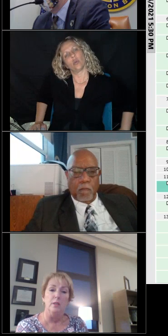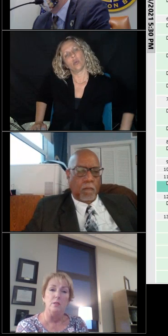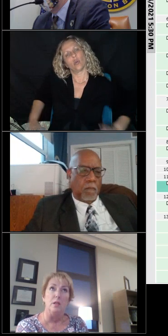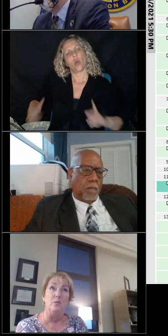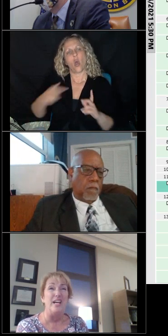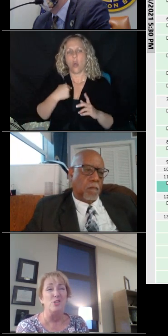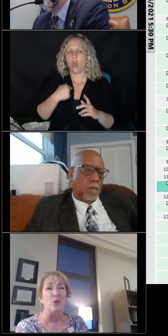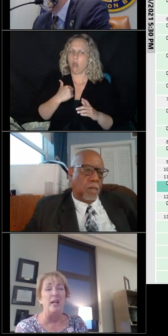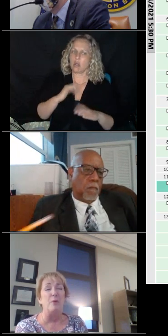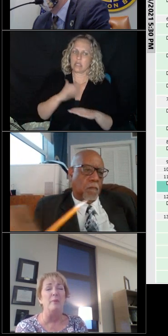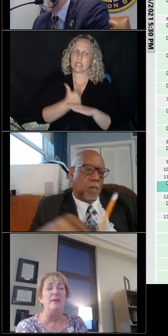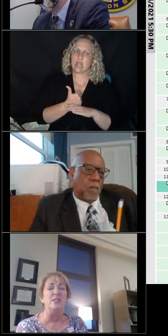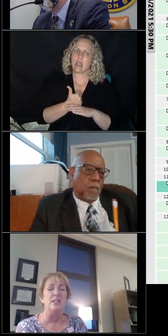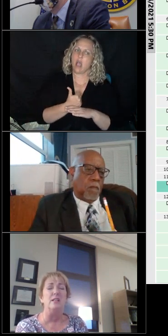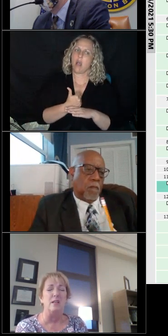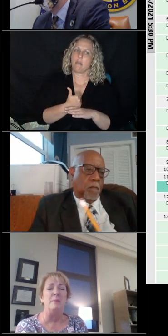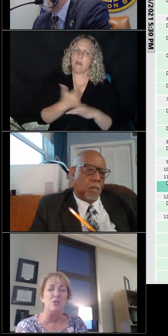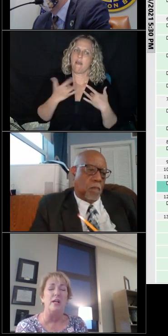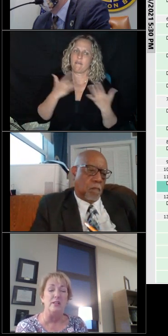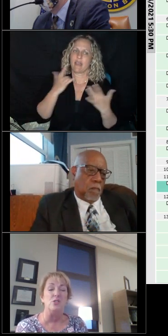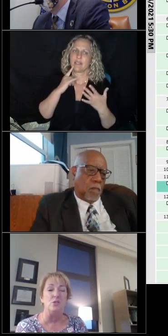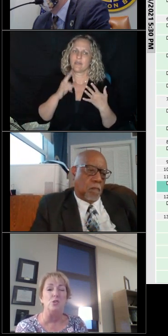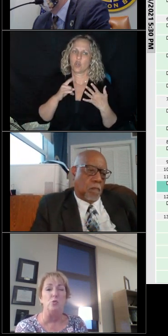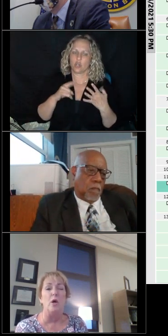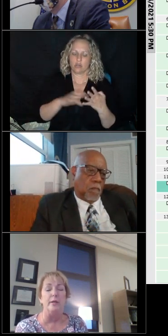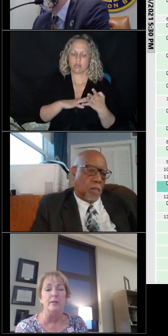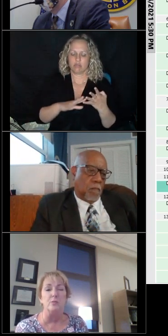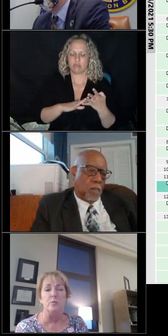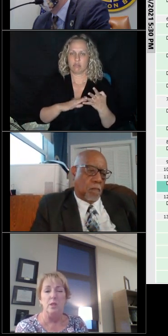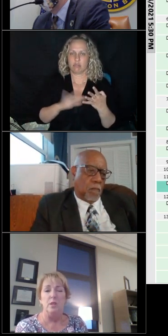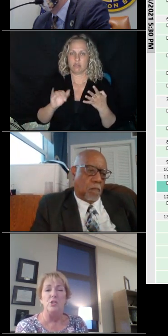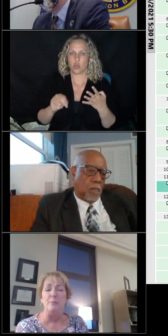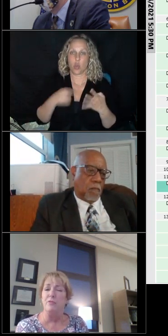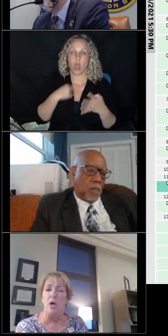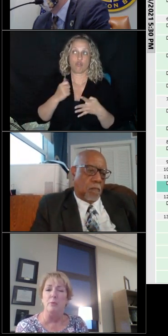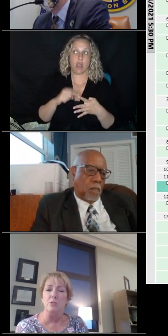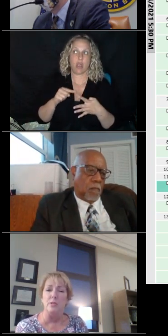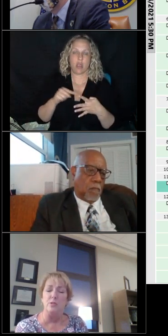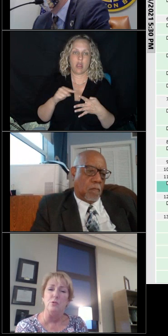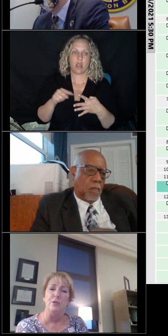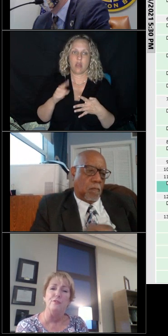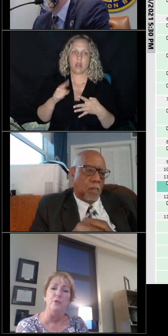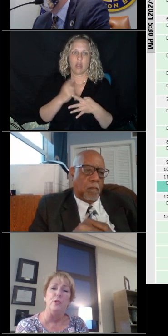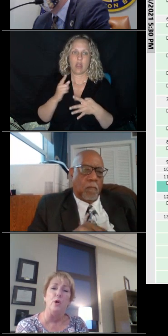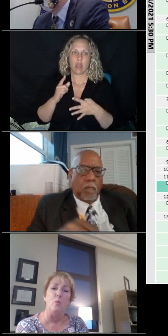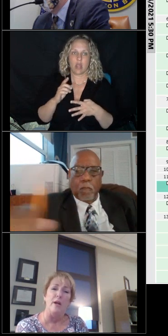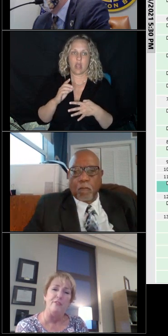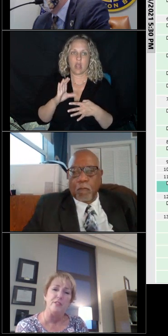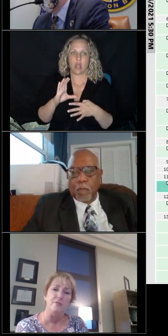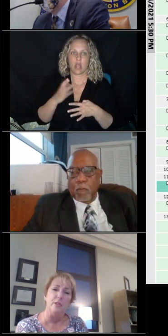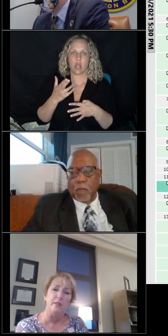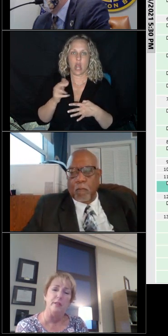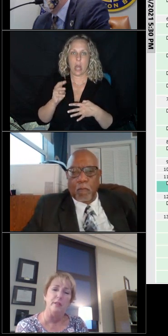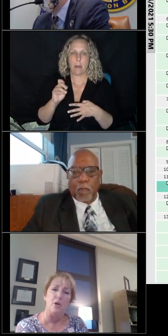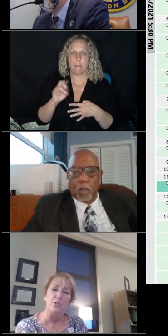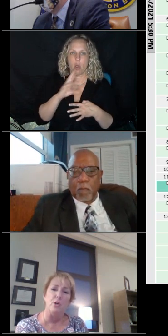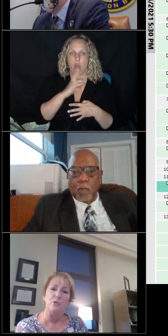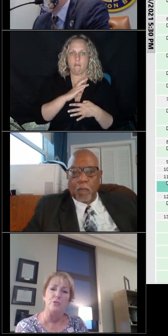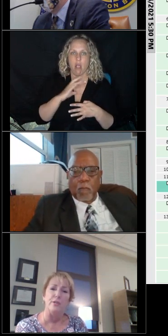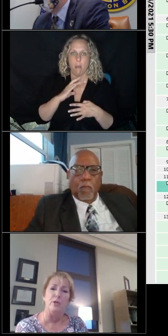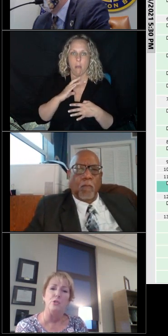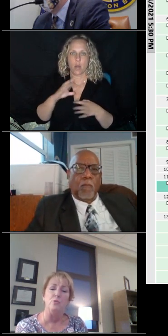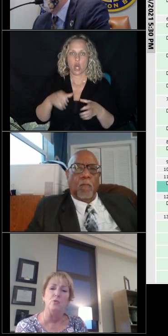June. So yes, you're right. I probably have to I'm gonna try to get this to you June 1, because Chamber of Commerce wants to do their food and wine festival at